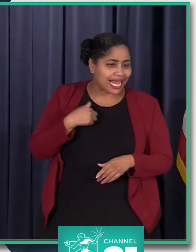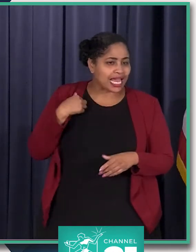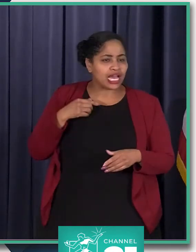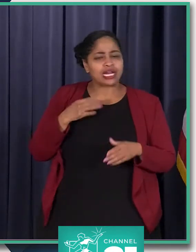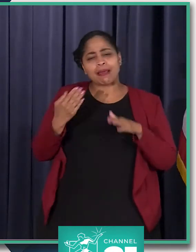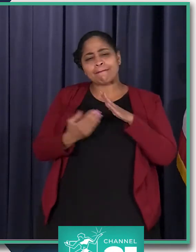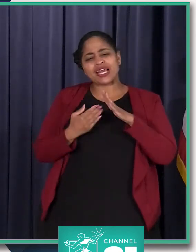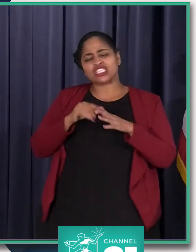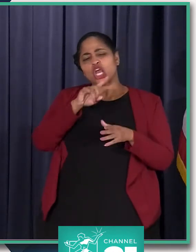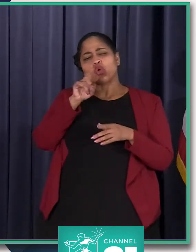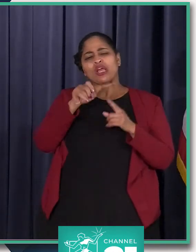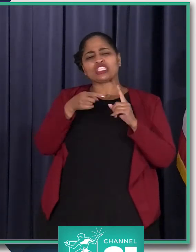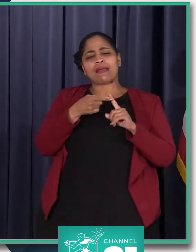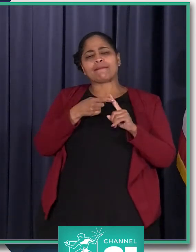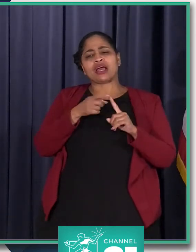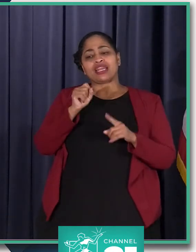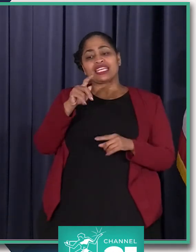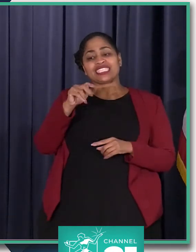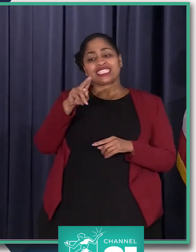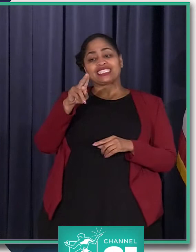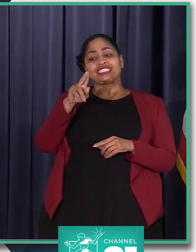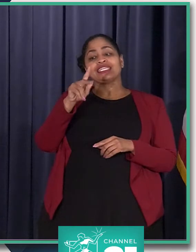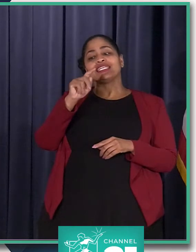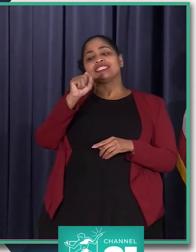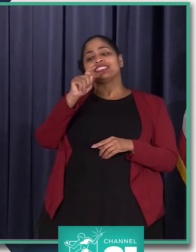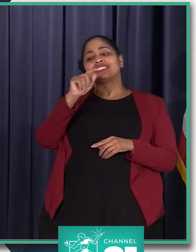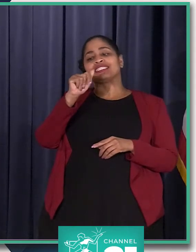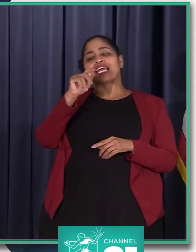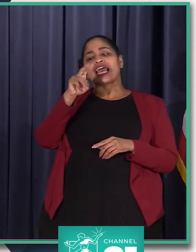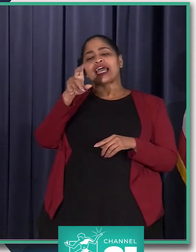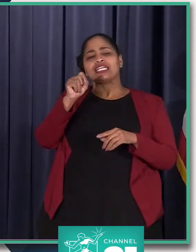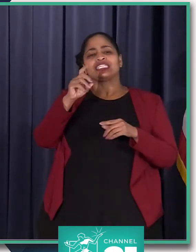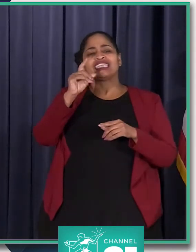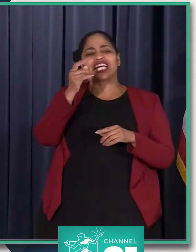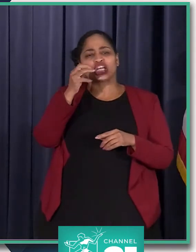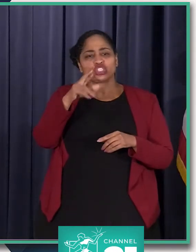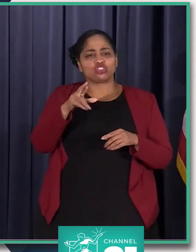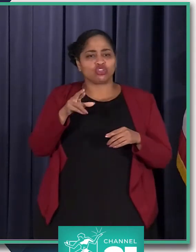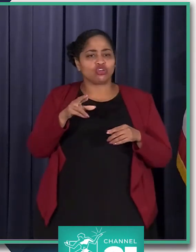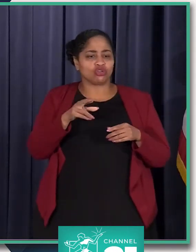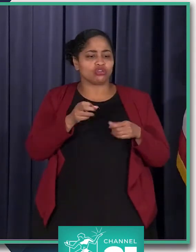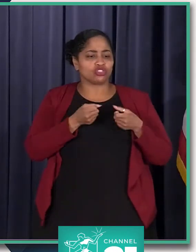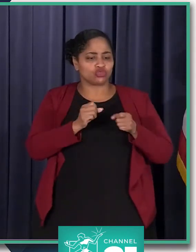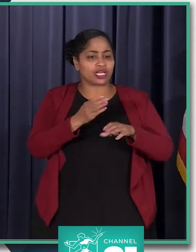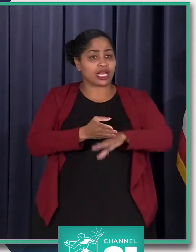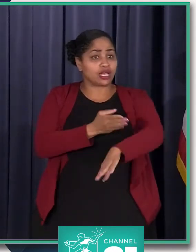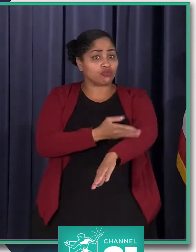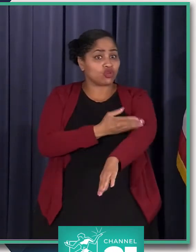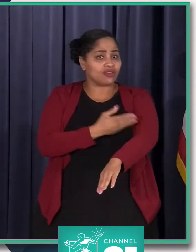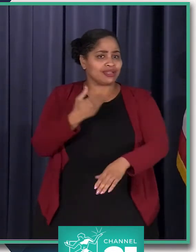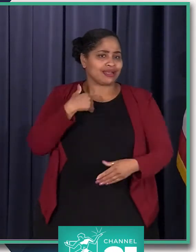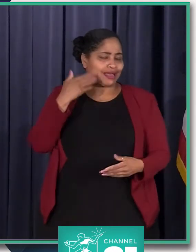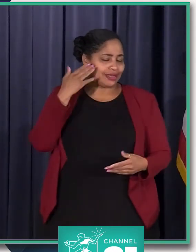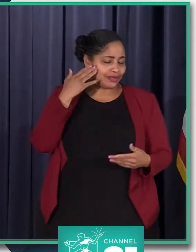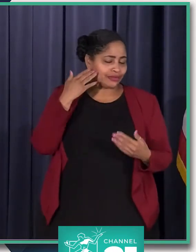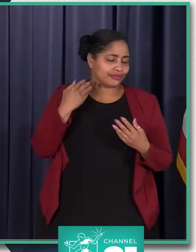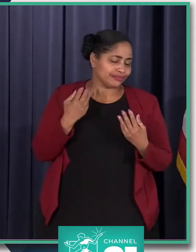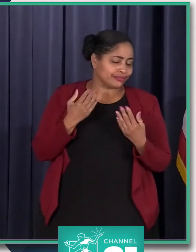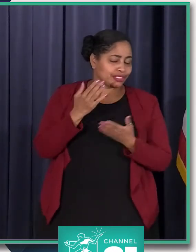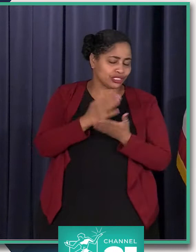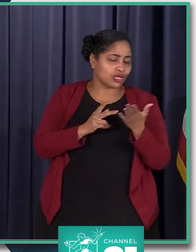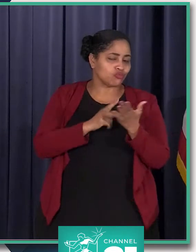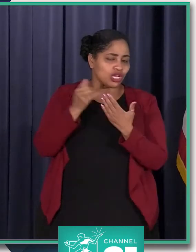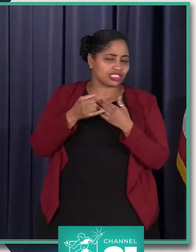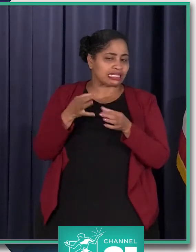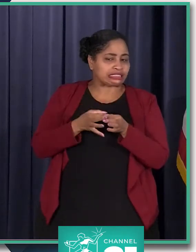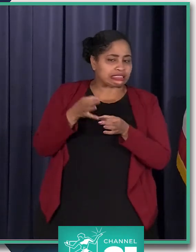basic question about sort of the status of that Dexter streetscape improvement, just given the sort of financial constraints around COVID and whatnot. I know that certain projects have